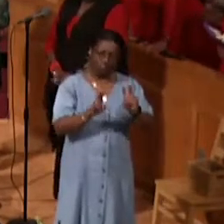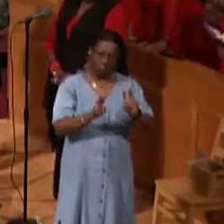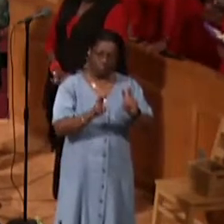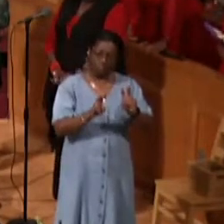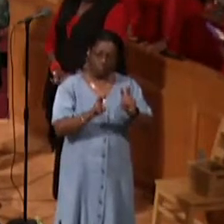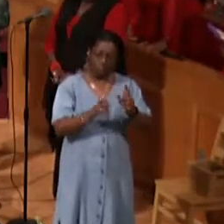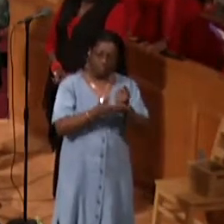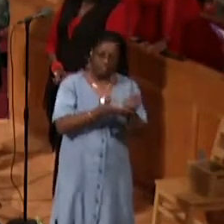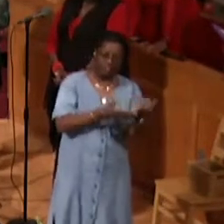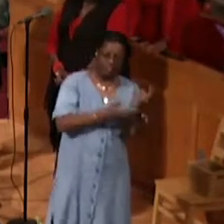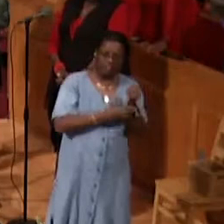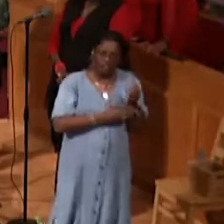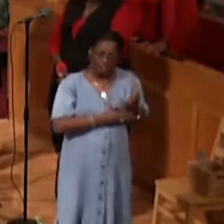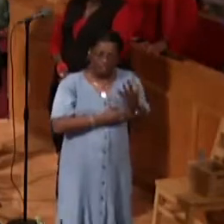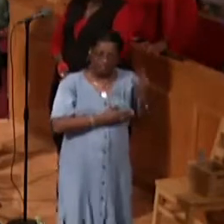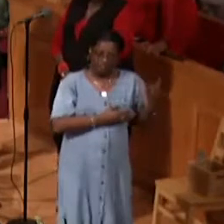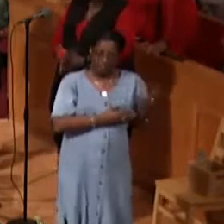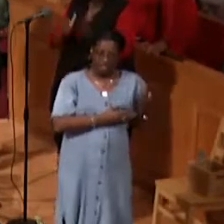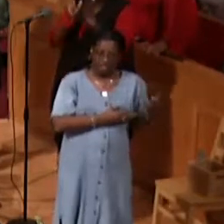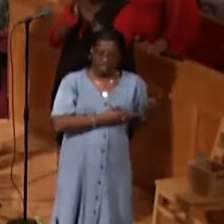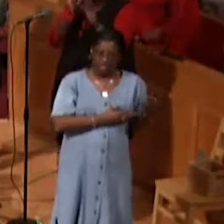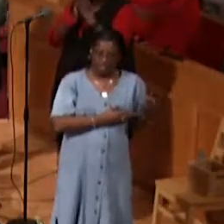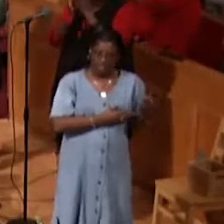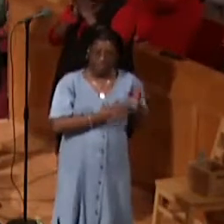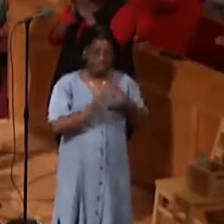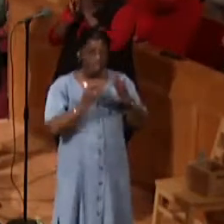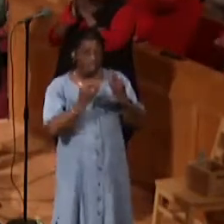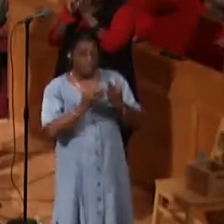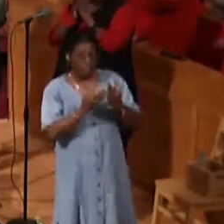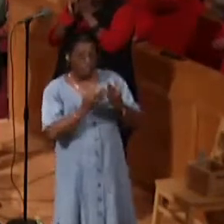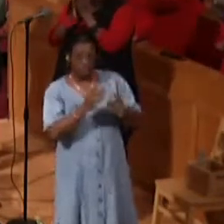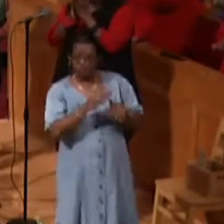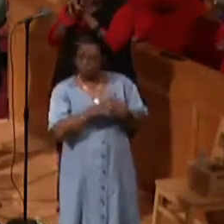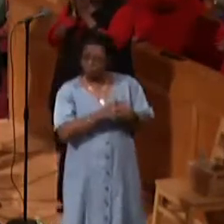the rest of them are here. And